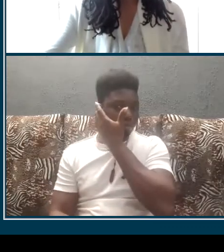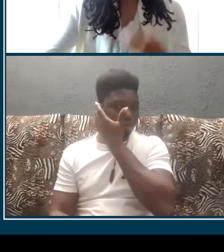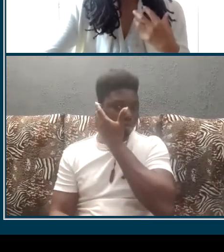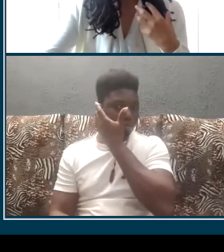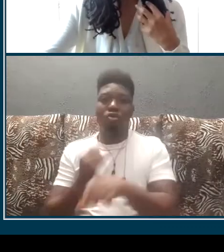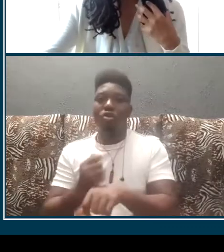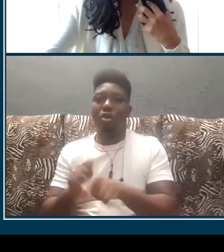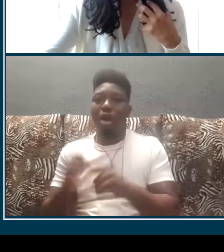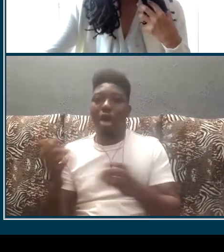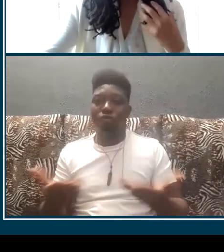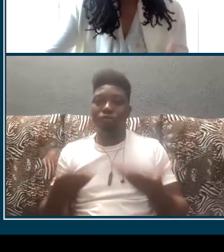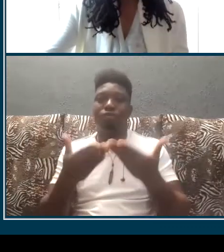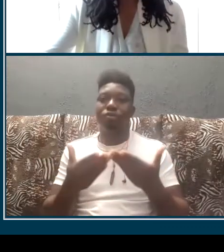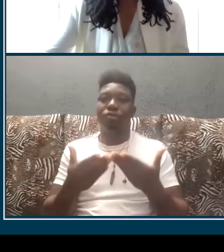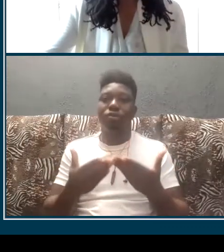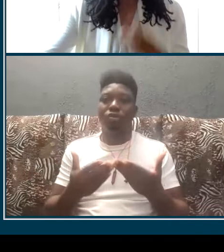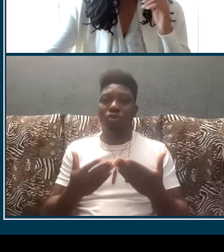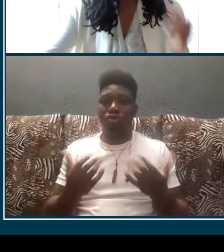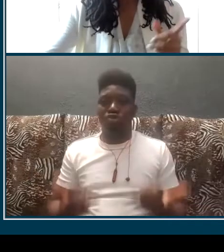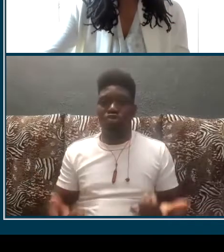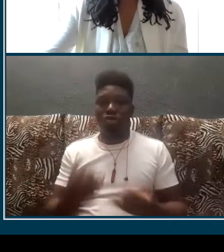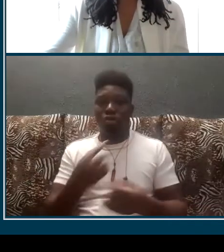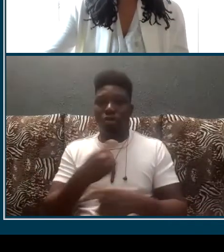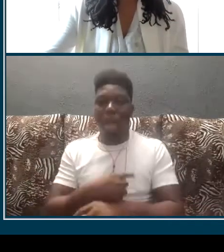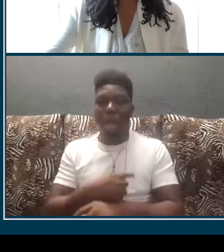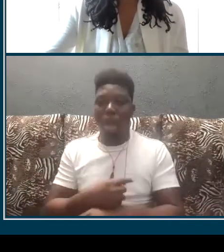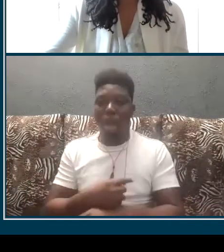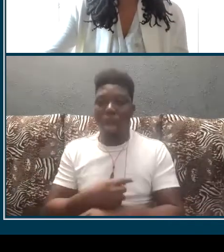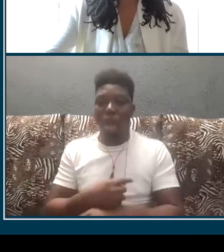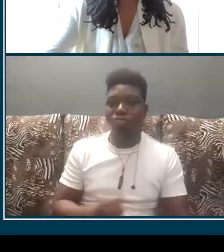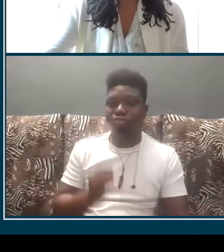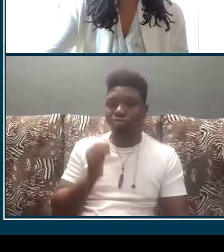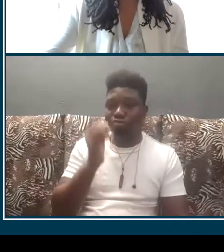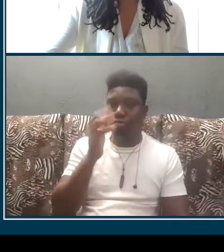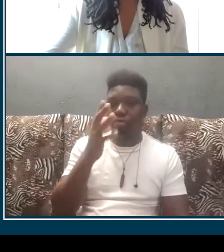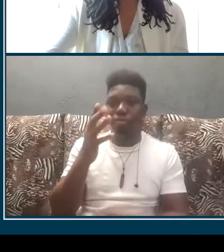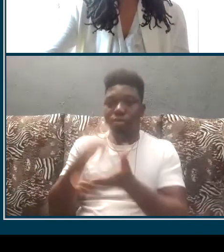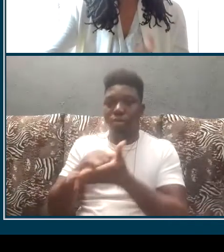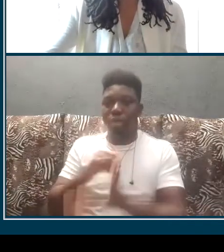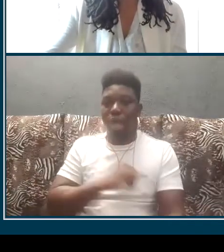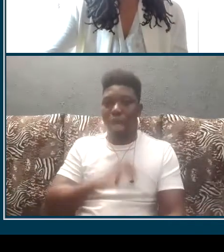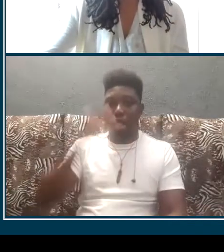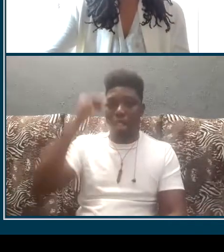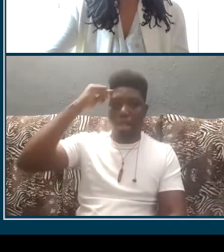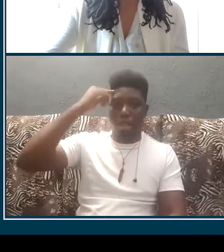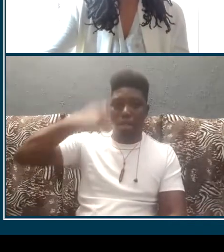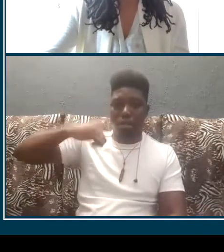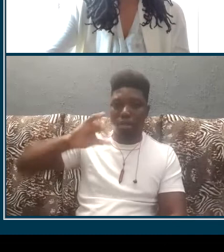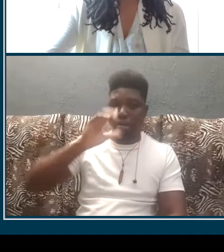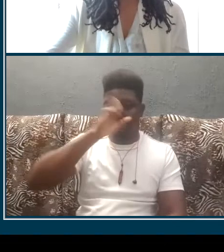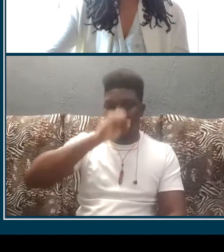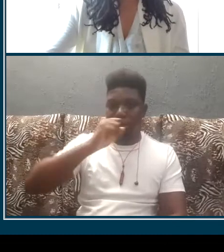today's call, you reached out and said, hey, I think we're still missing a really important piece of